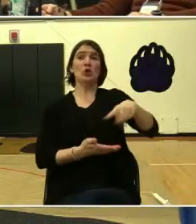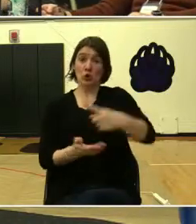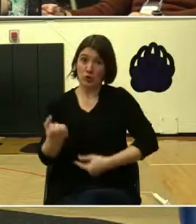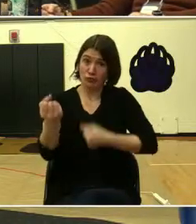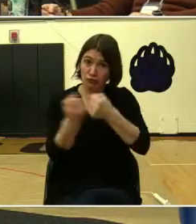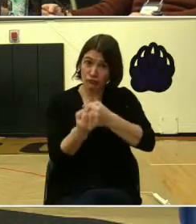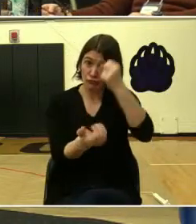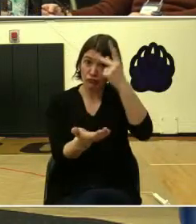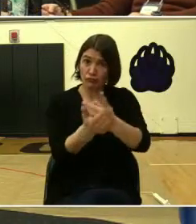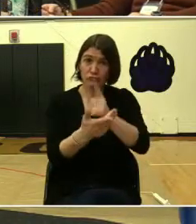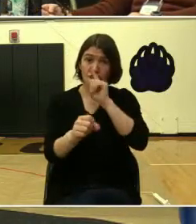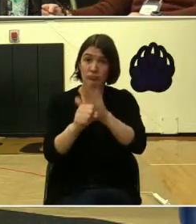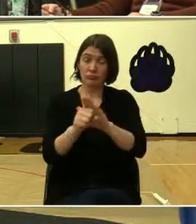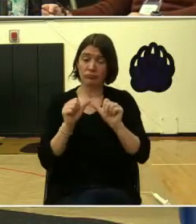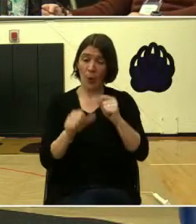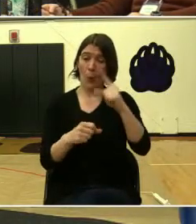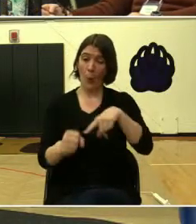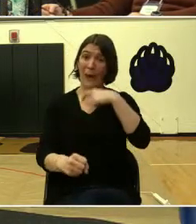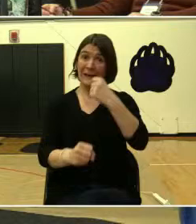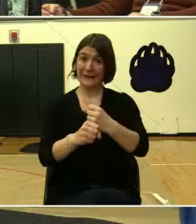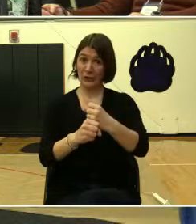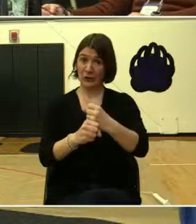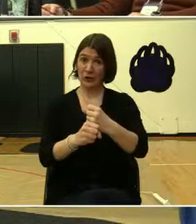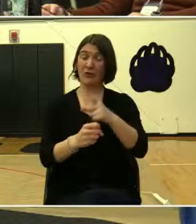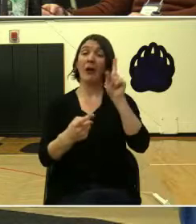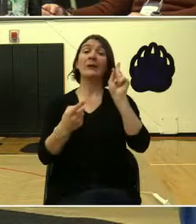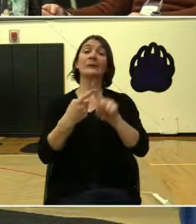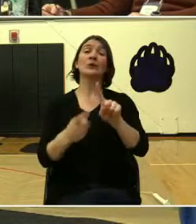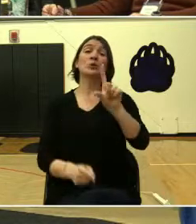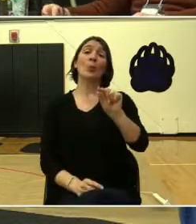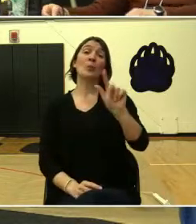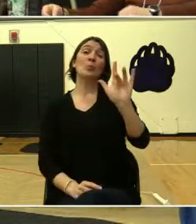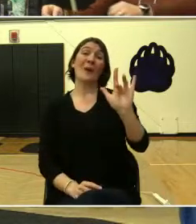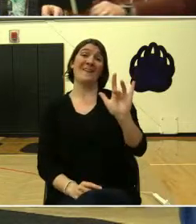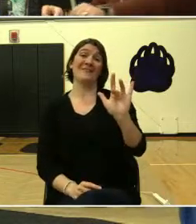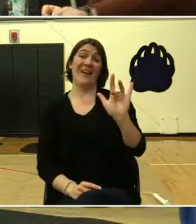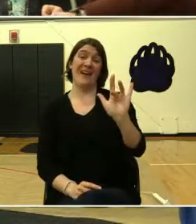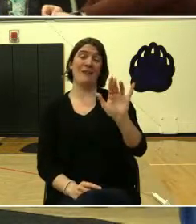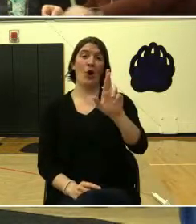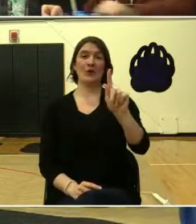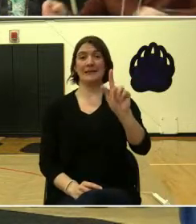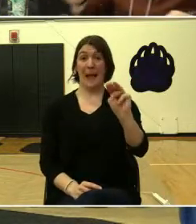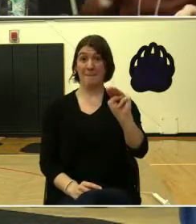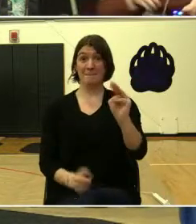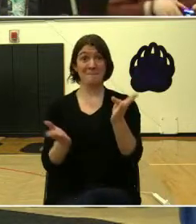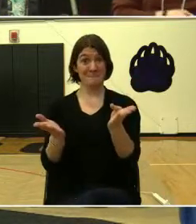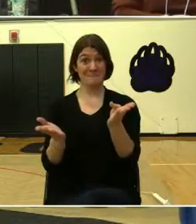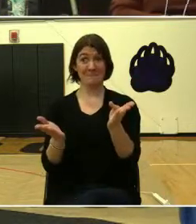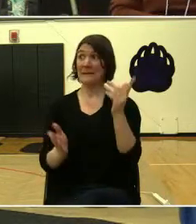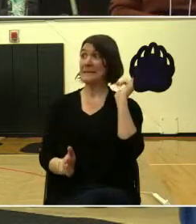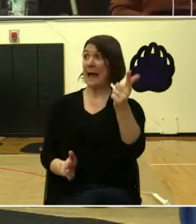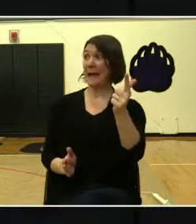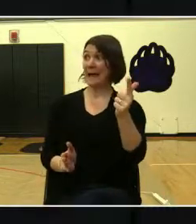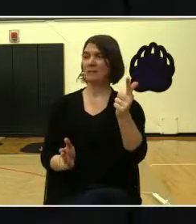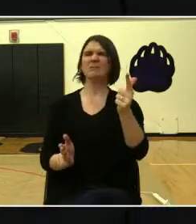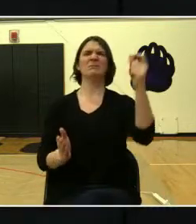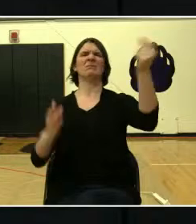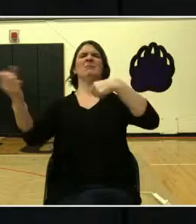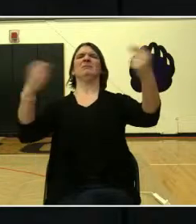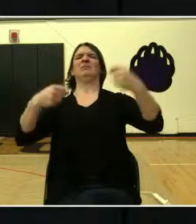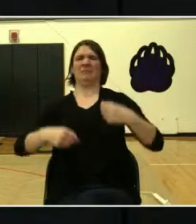confirmed for a term of one year until the 2025 representative town meeting is there a